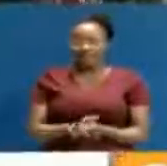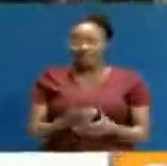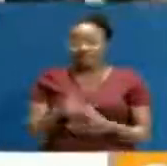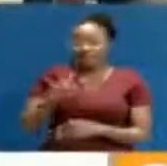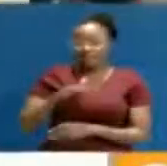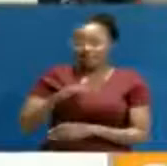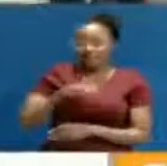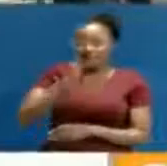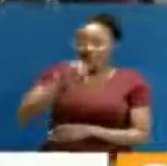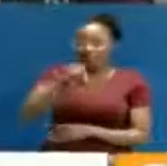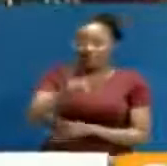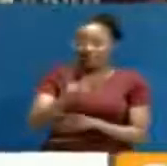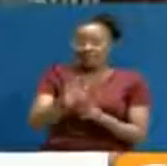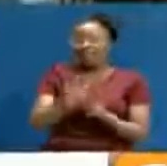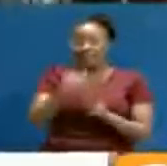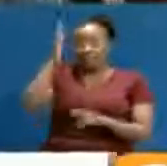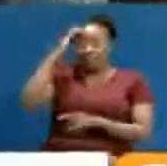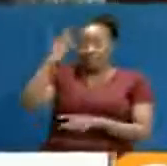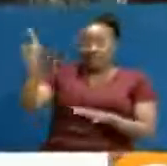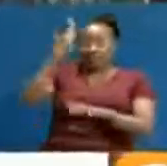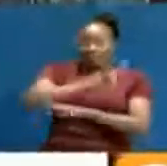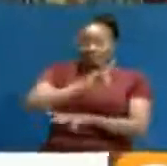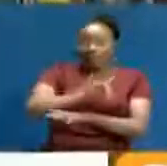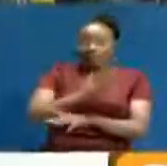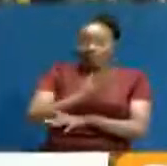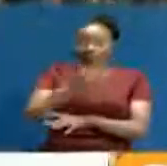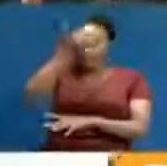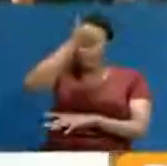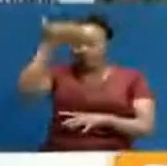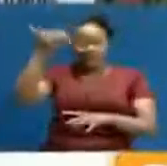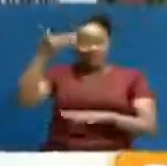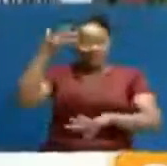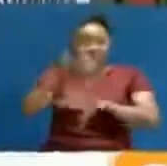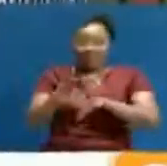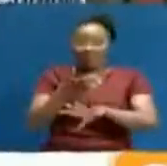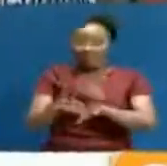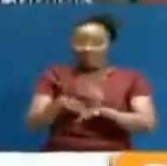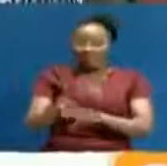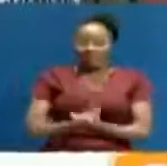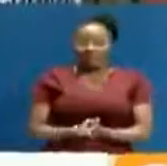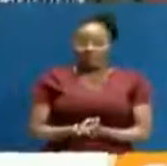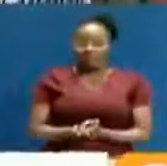Women legislators wrapped up the memorable day in an unforgettable way.